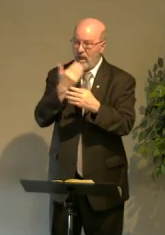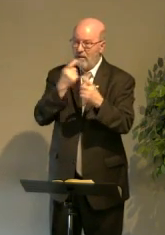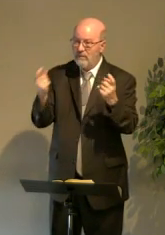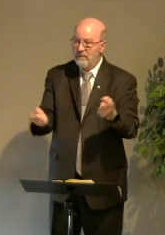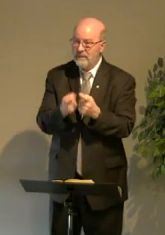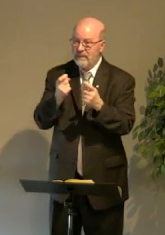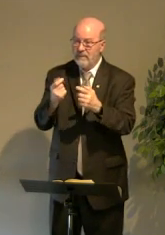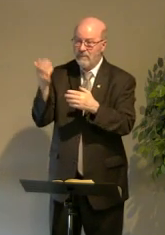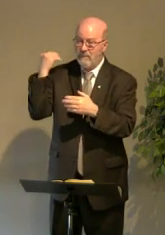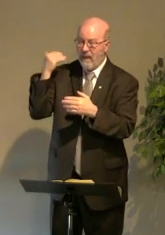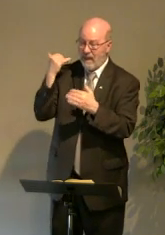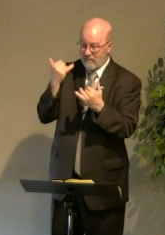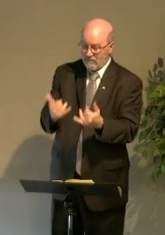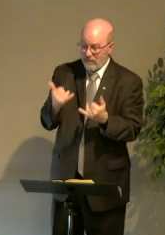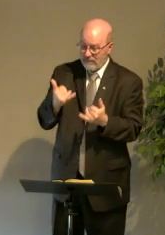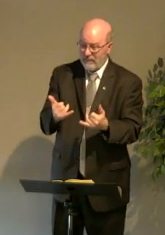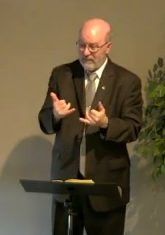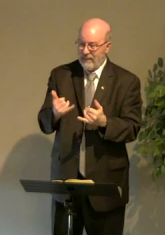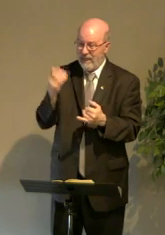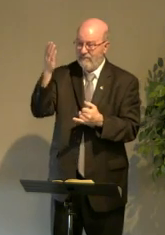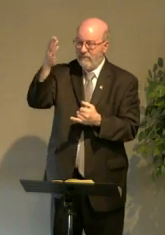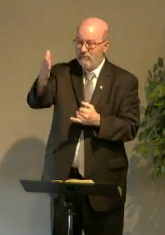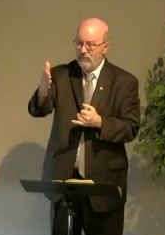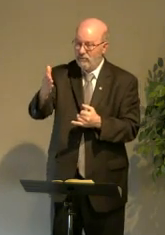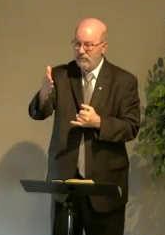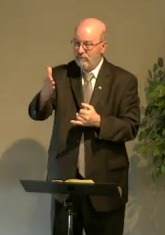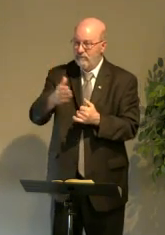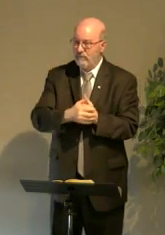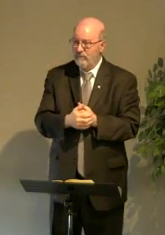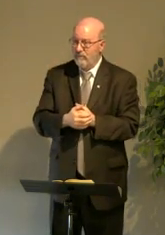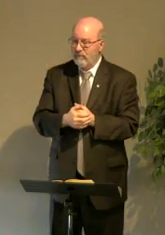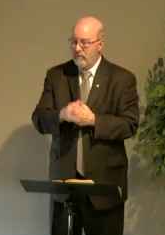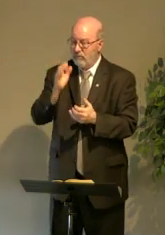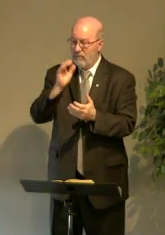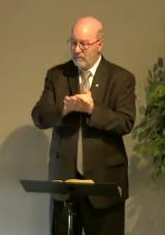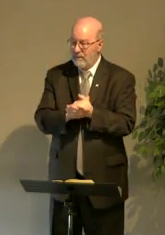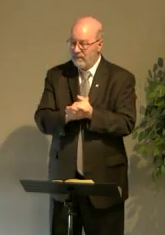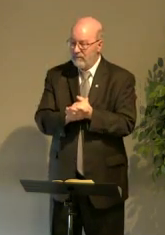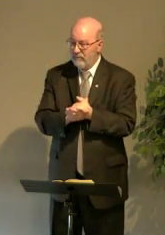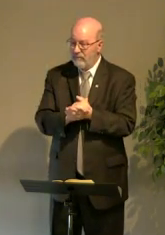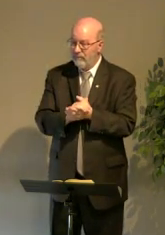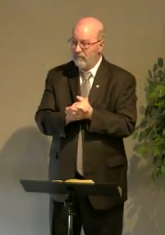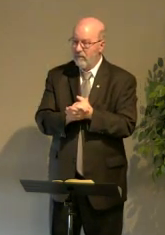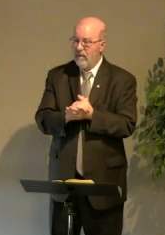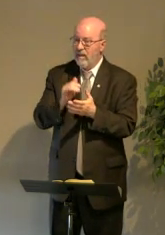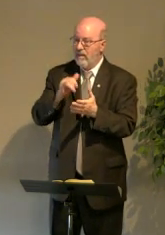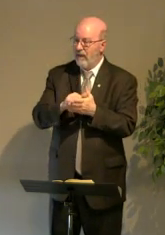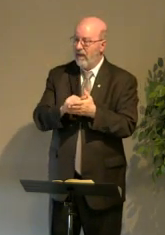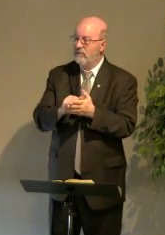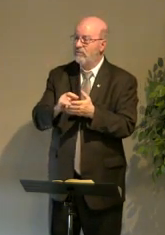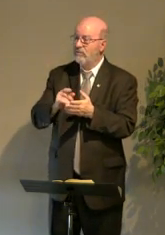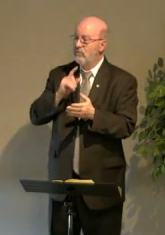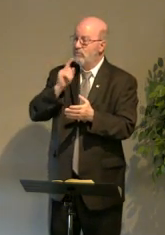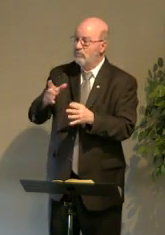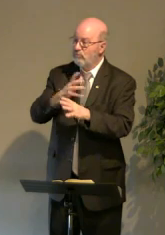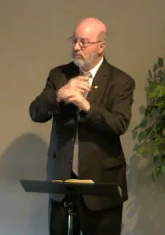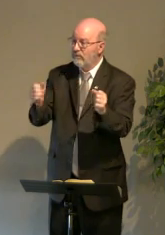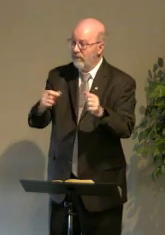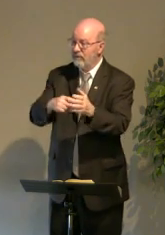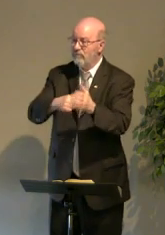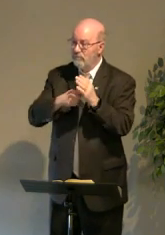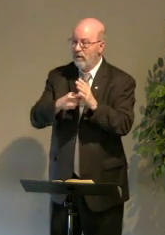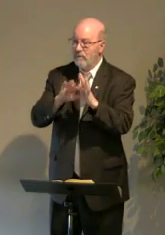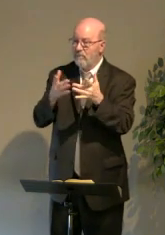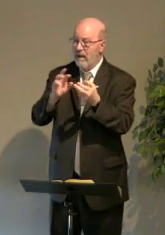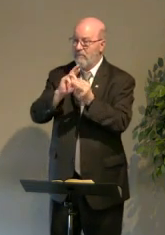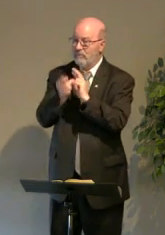sins, past, present, and future. We believe that, we believe that true salvation requires